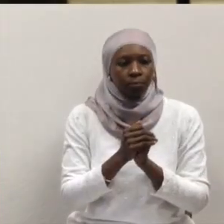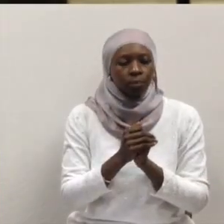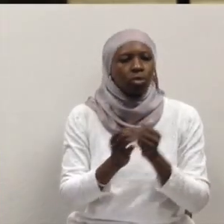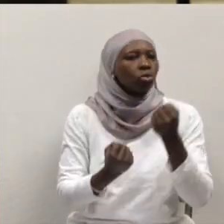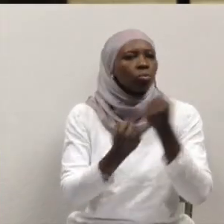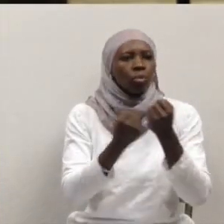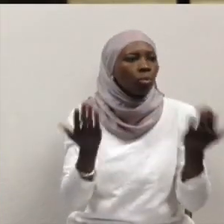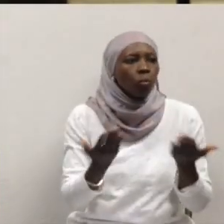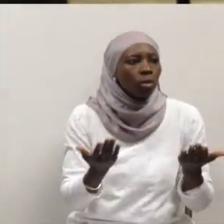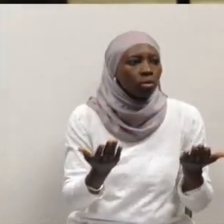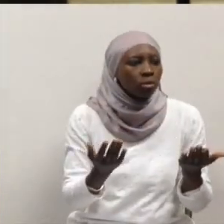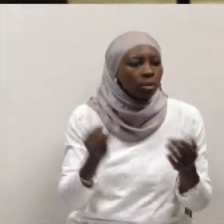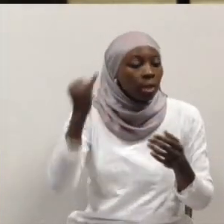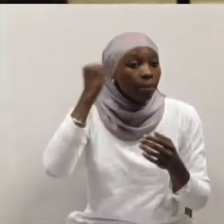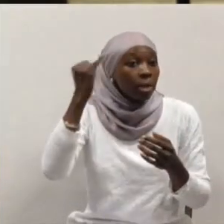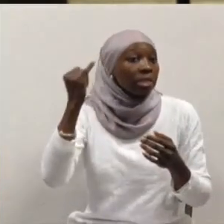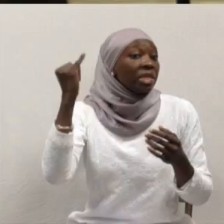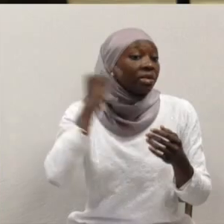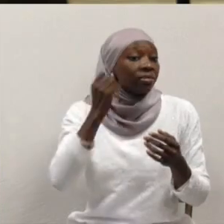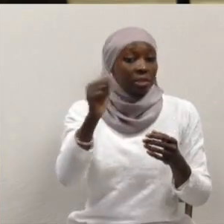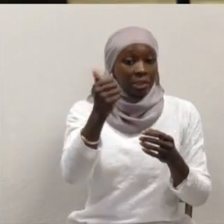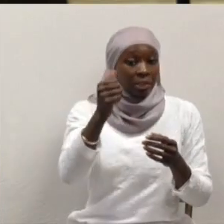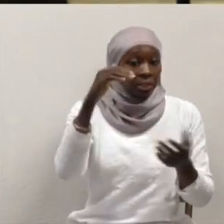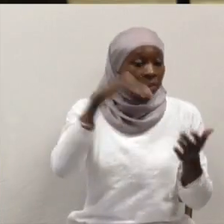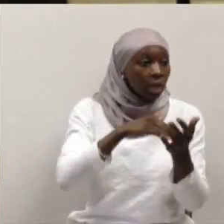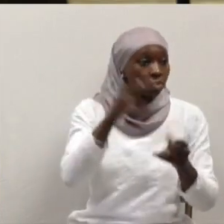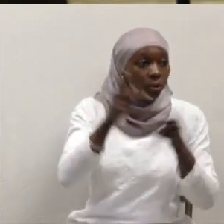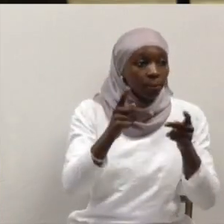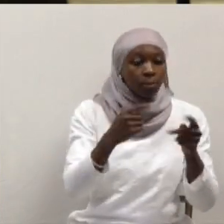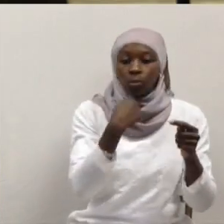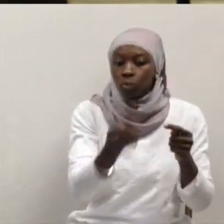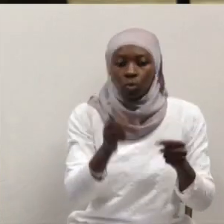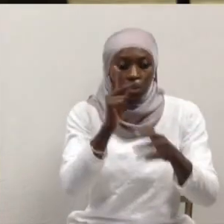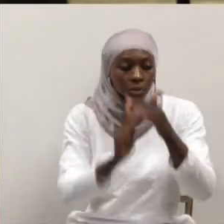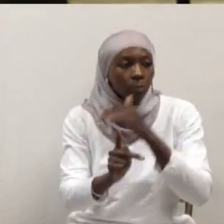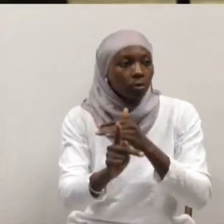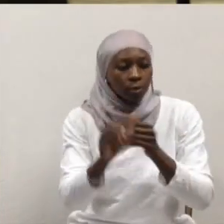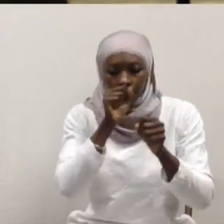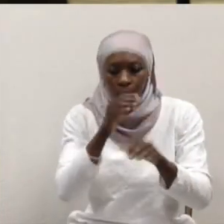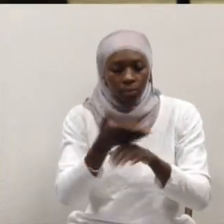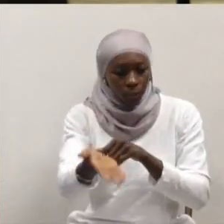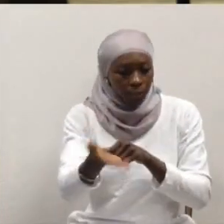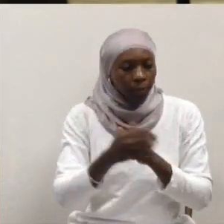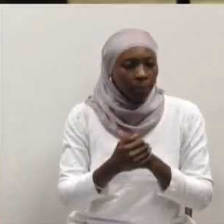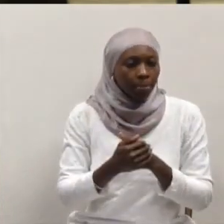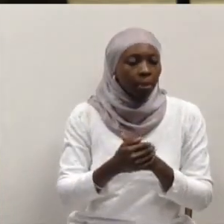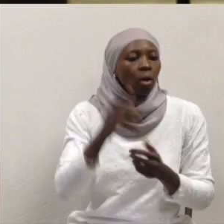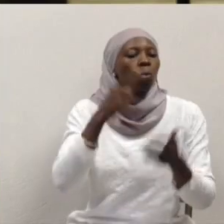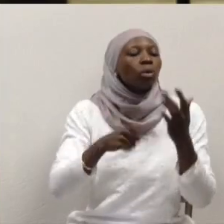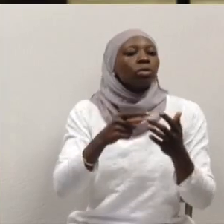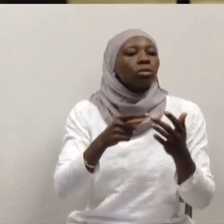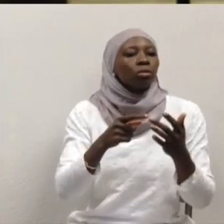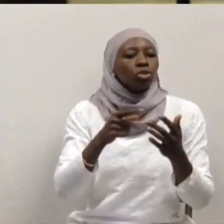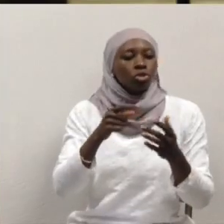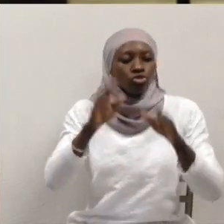in what? Imagine if 10,000 people told the Prophet sallallahu alayhi wasallam what the children of Israel had